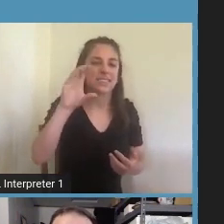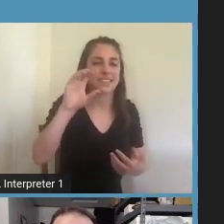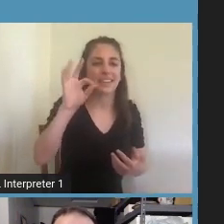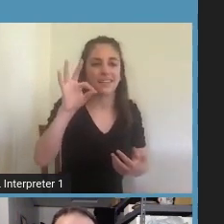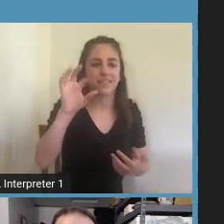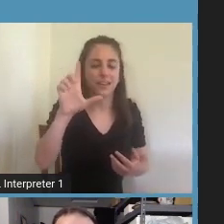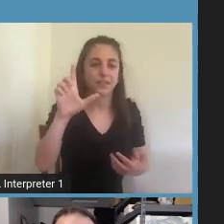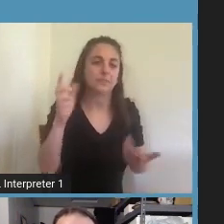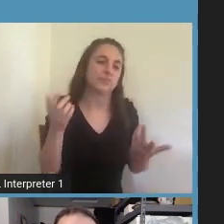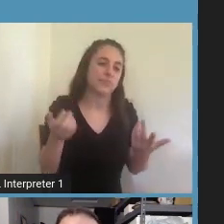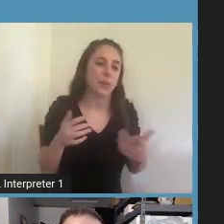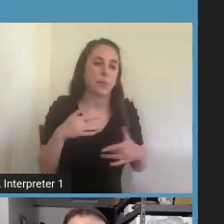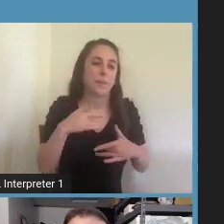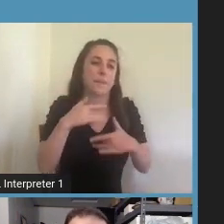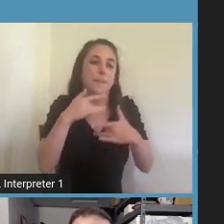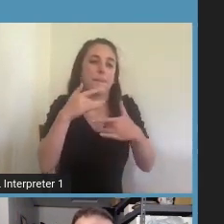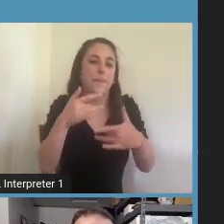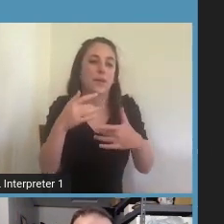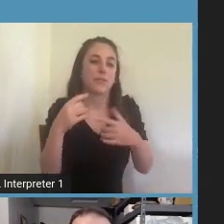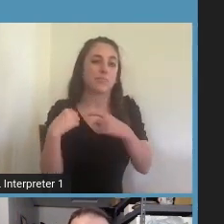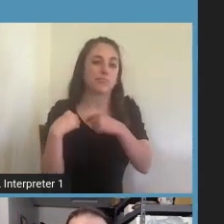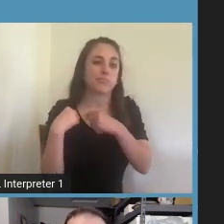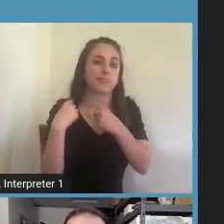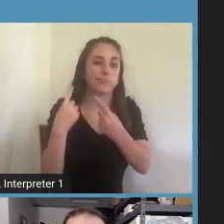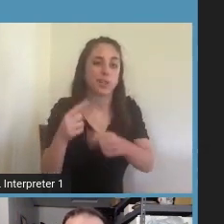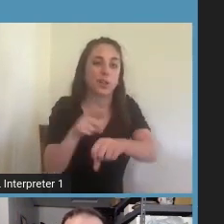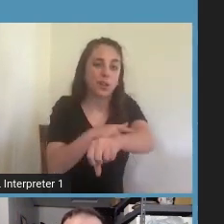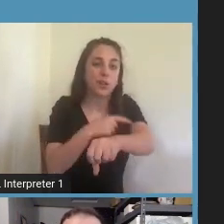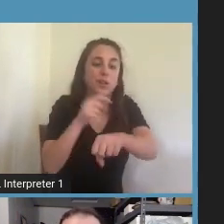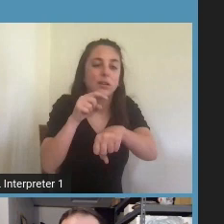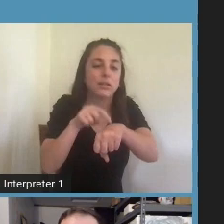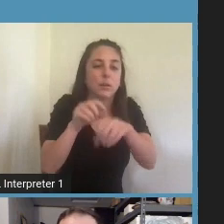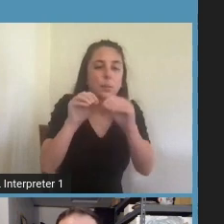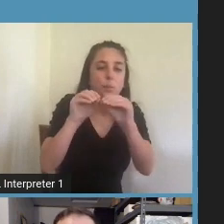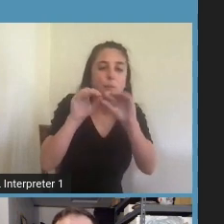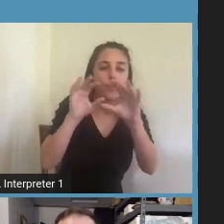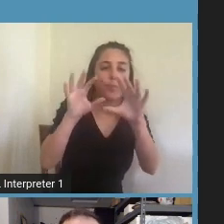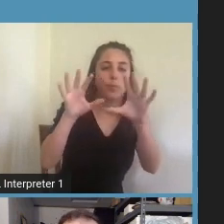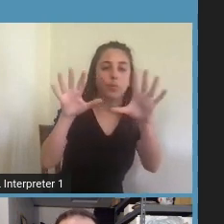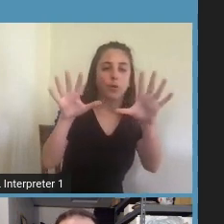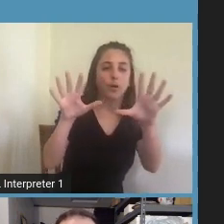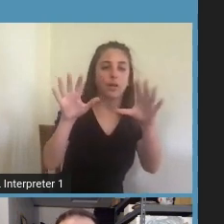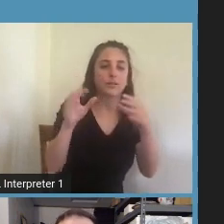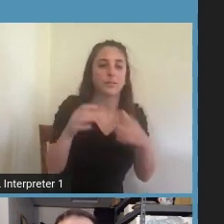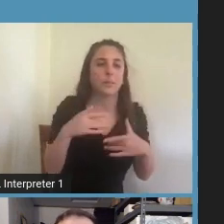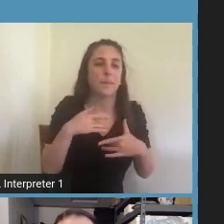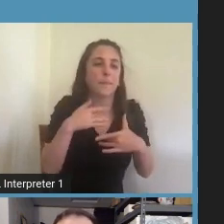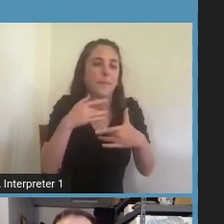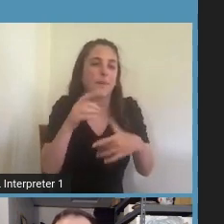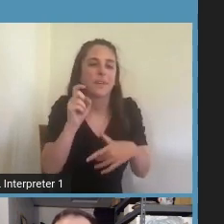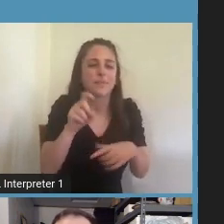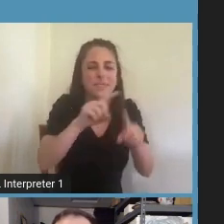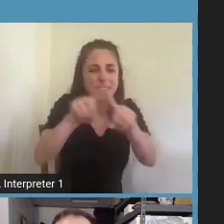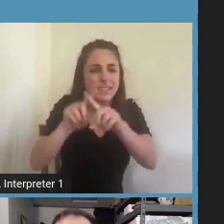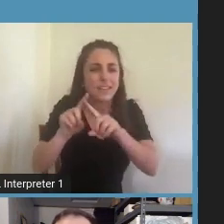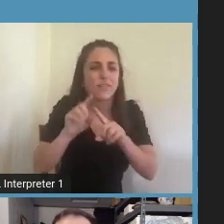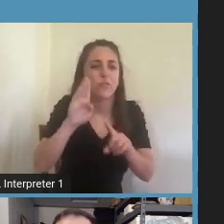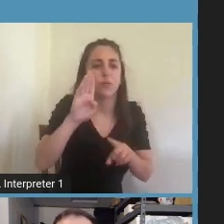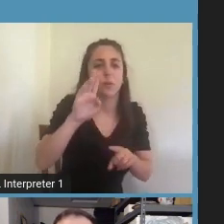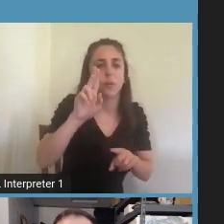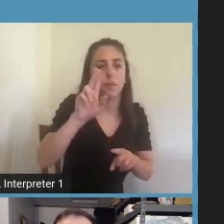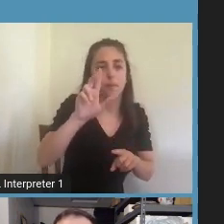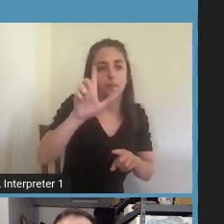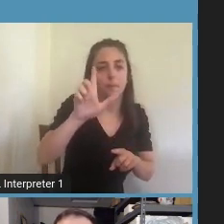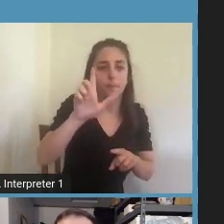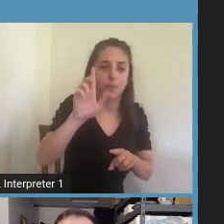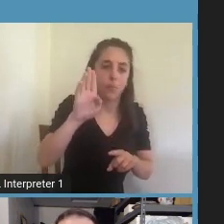heat up. They take a long time to really get bright. You usually need a lot of different bulbs. I